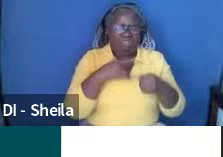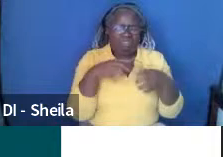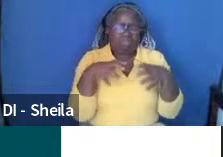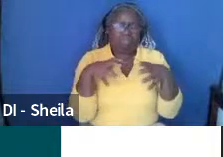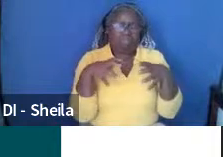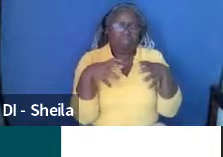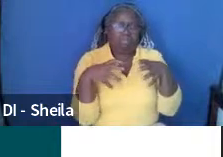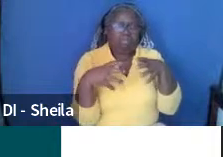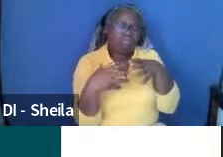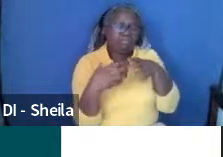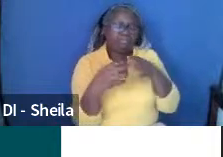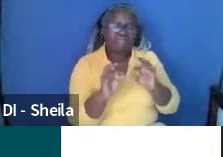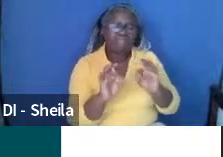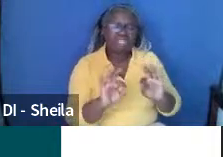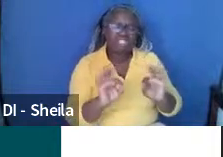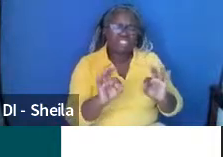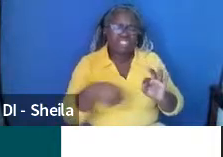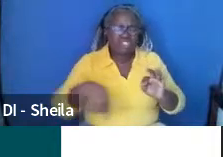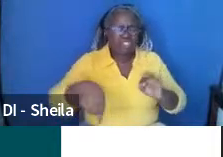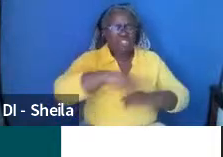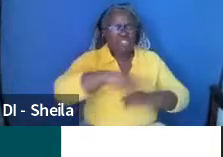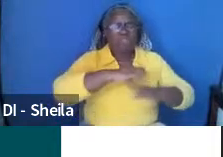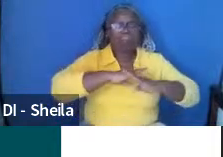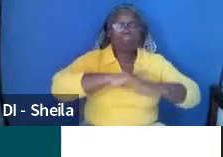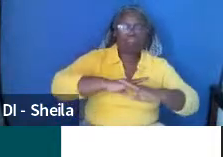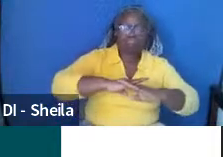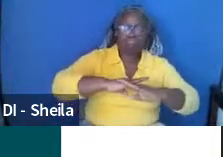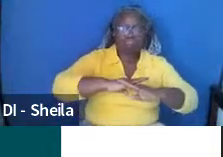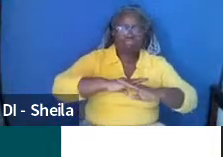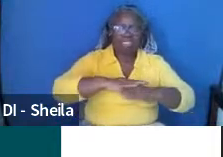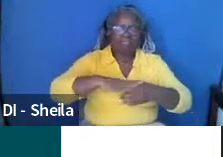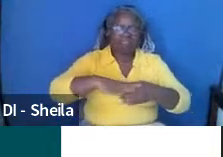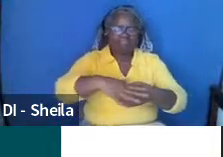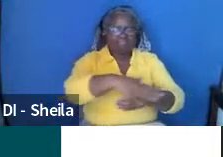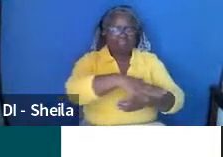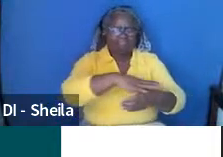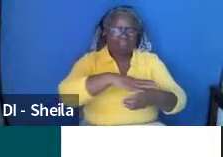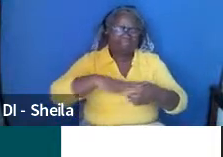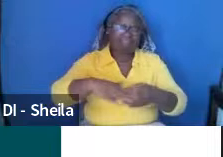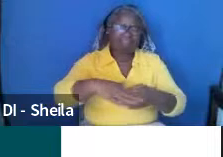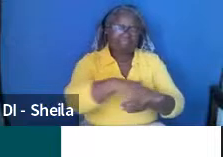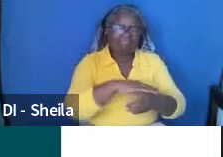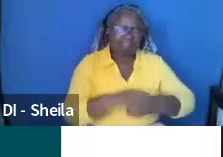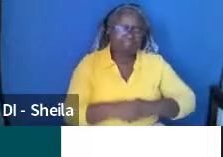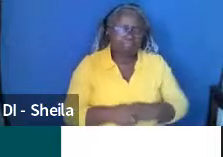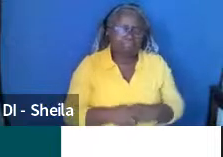too much stuff, and it clutters up the ability for somebody with disabilities to use this.